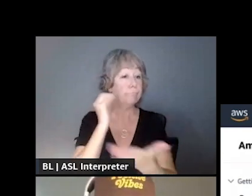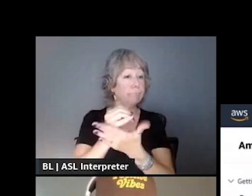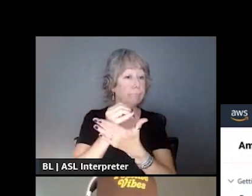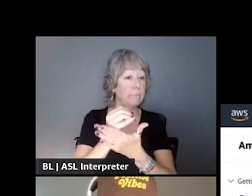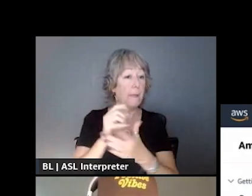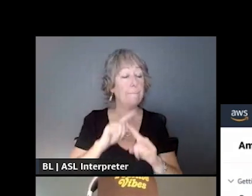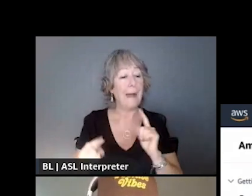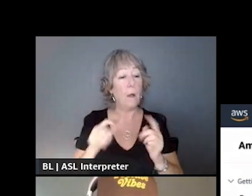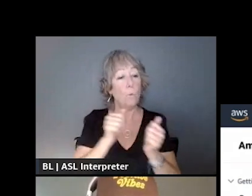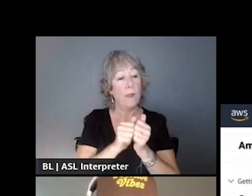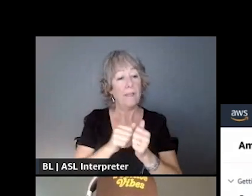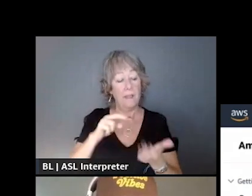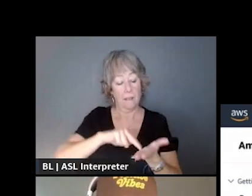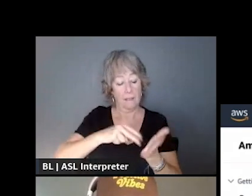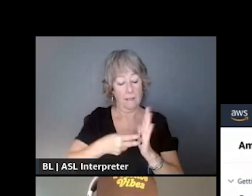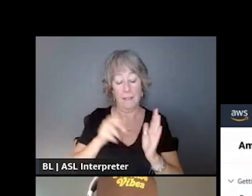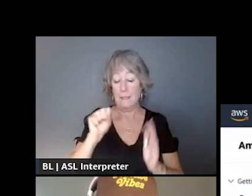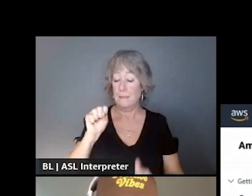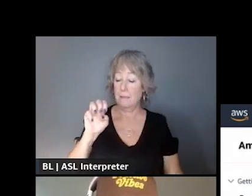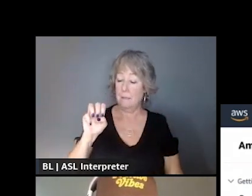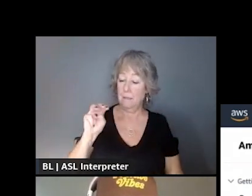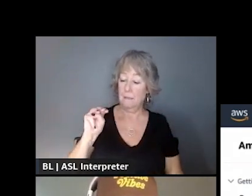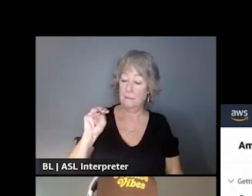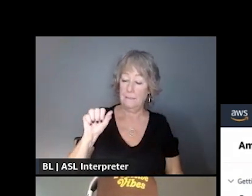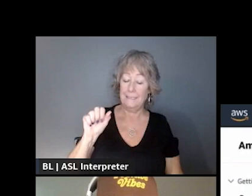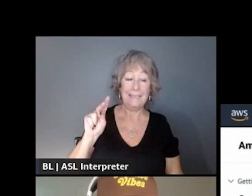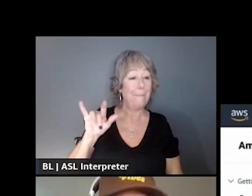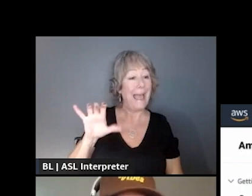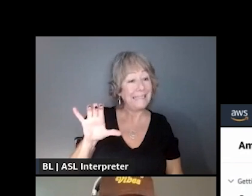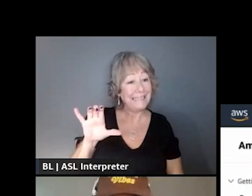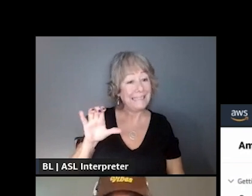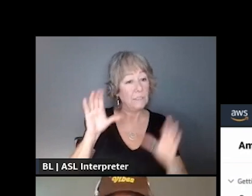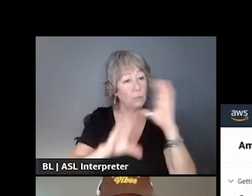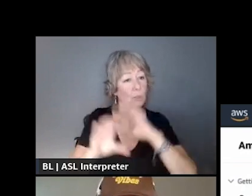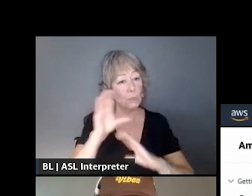semantic search, the what embeddings does it takes